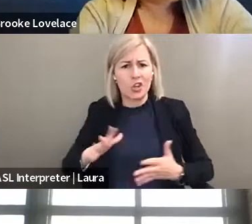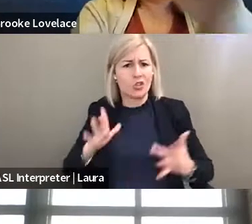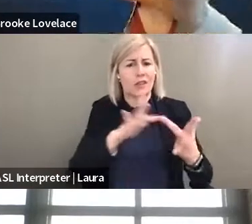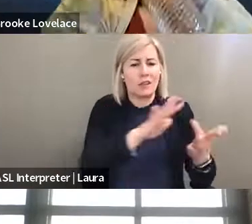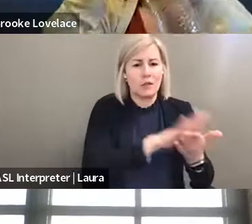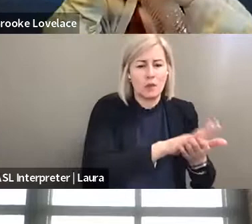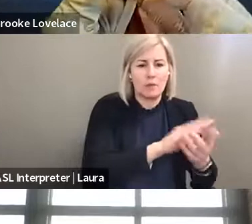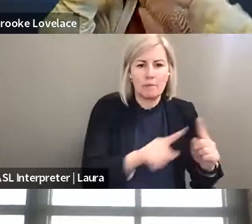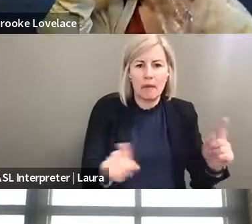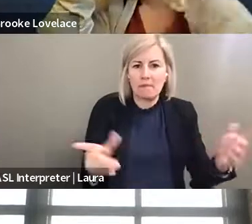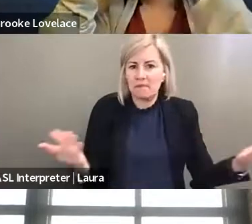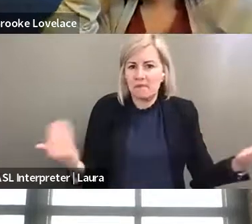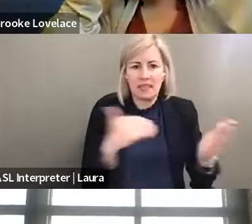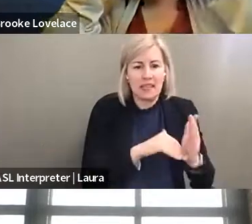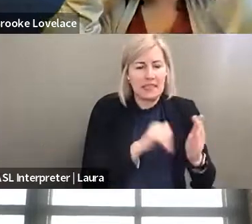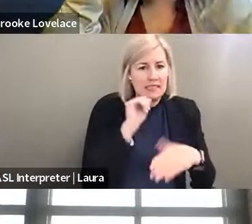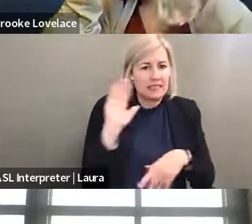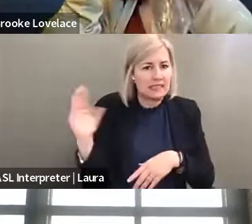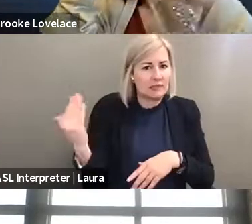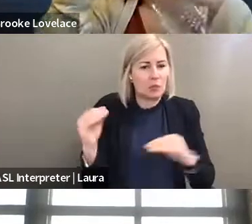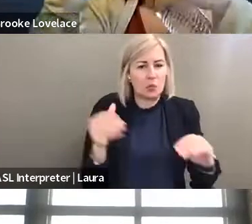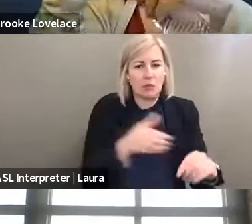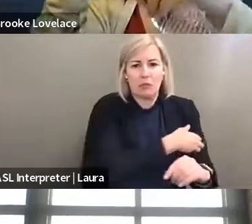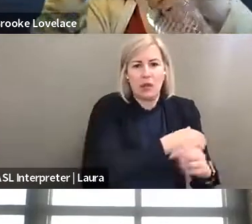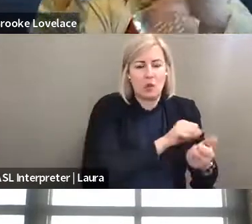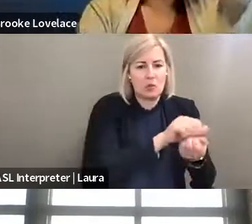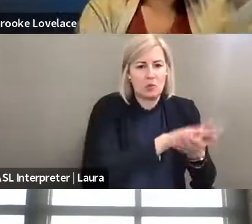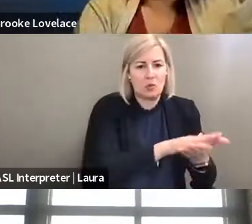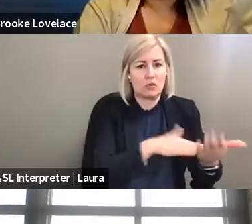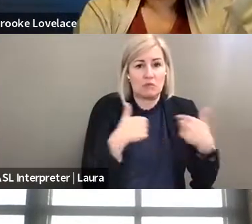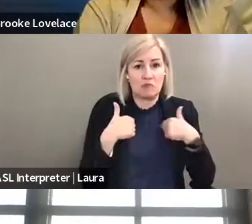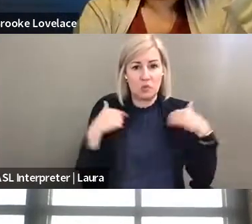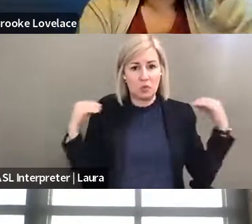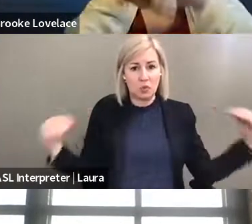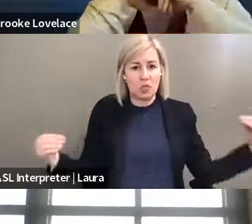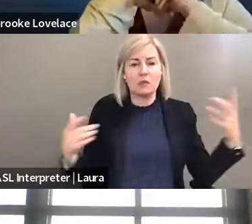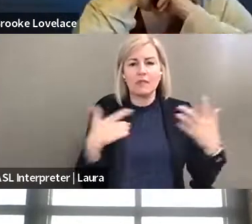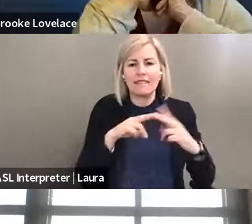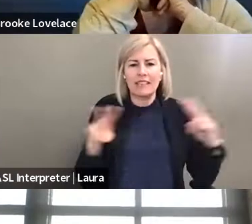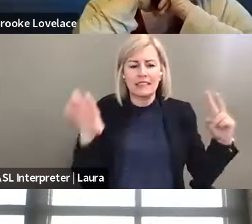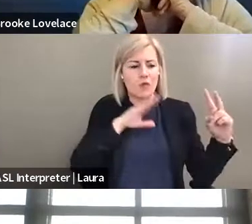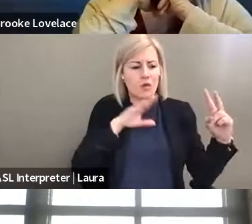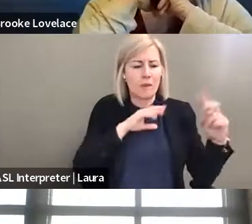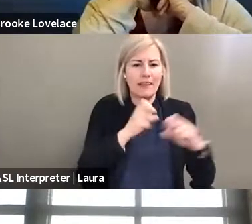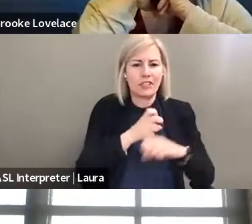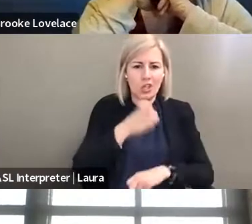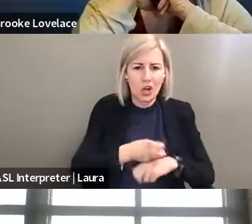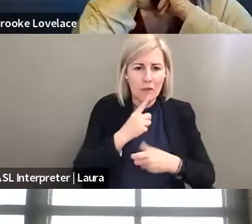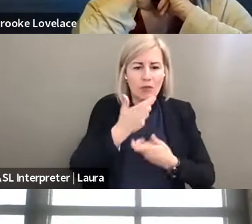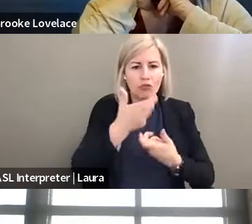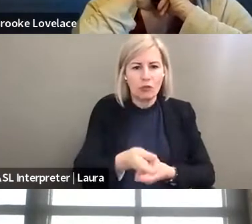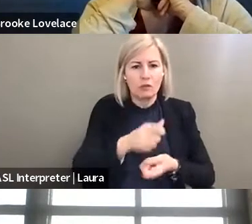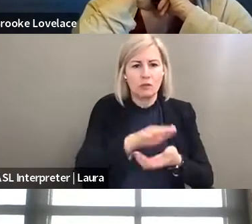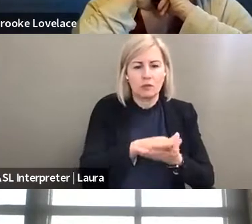but again, it doesn't seem like there's really no power with the schools, and it's very frustrating. It makes it hard for me to trust the